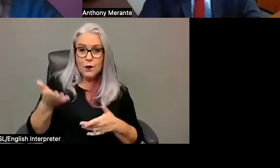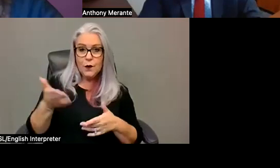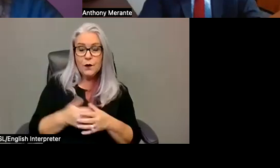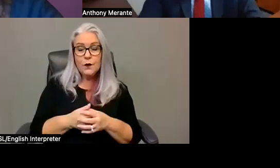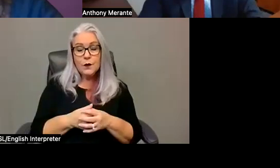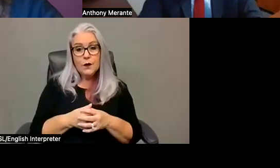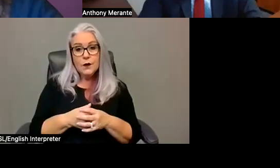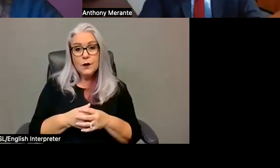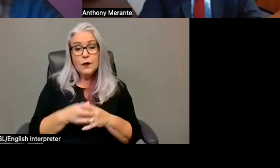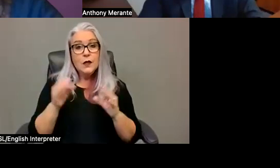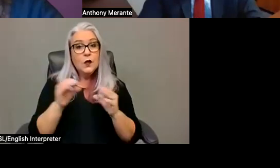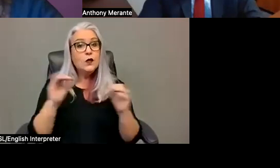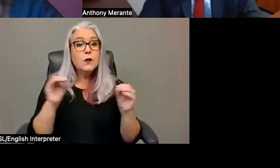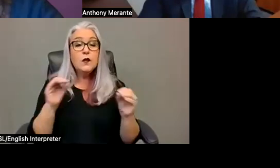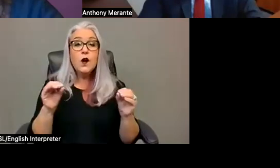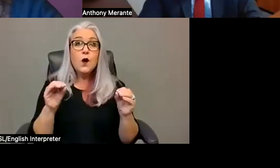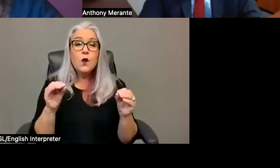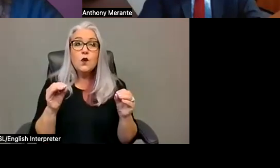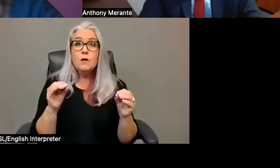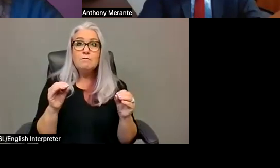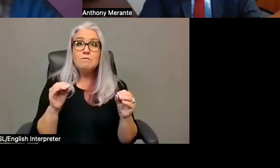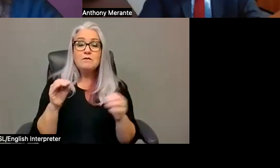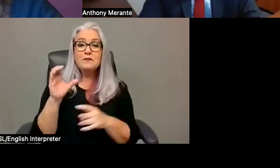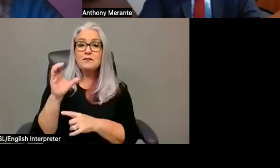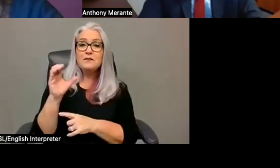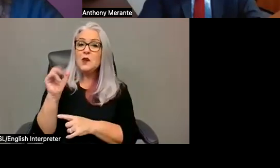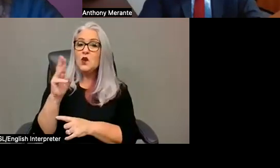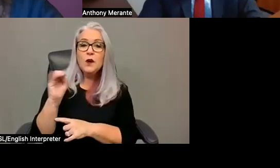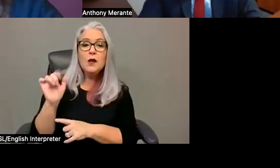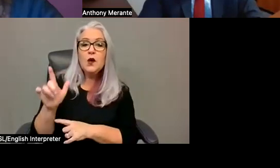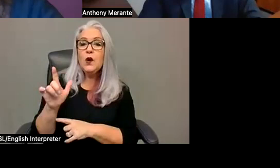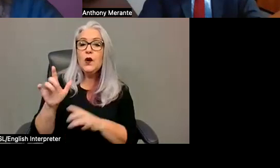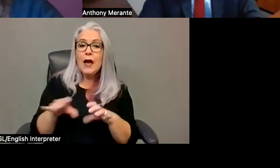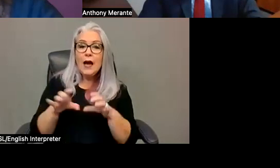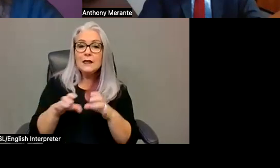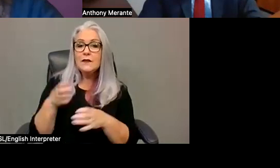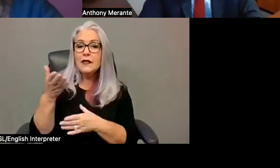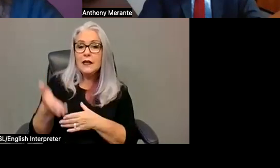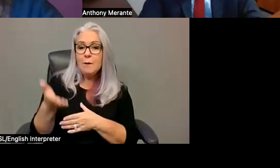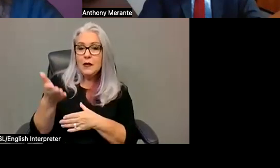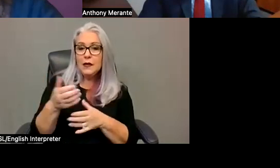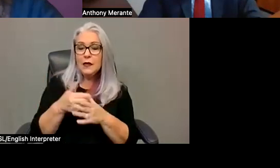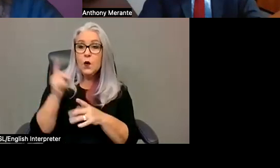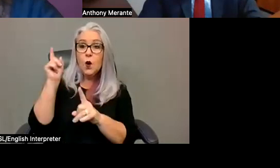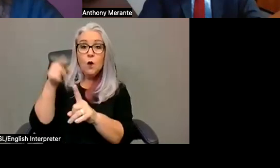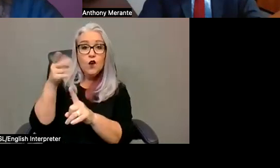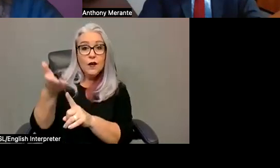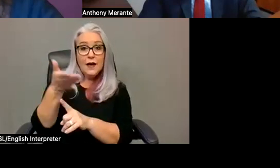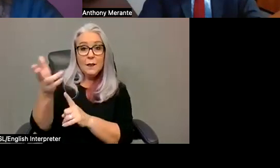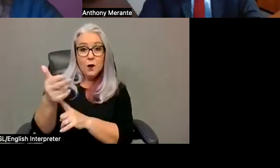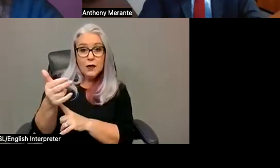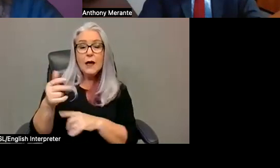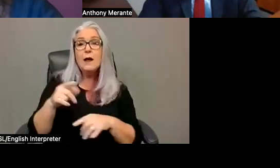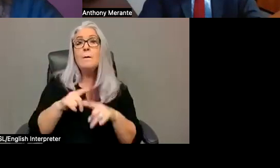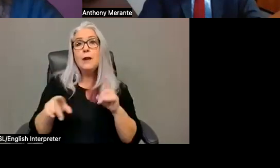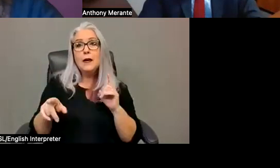there's been no criminal activity or anything like that happening over at the site, and we continue to